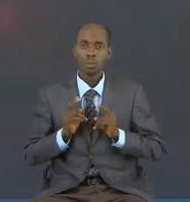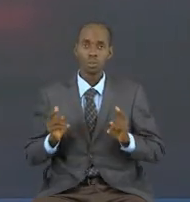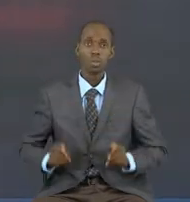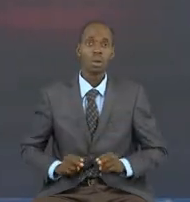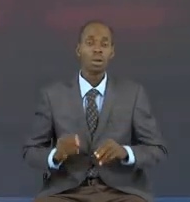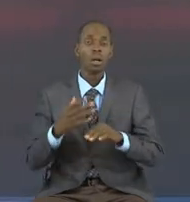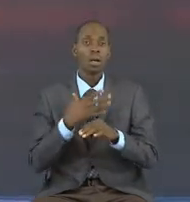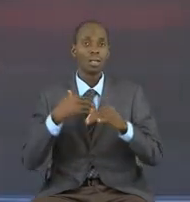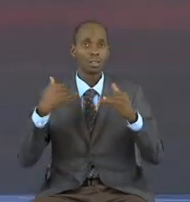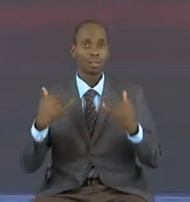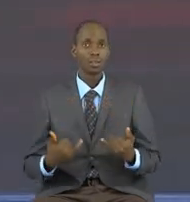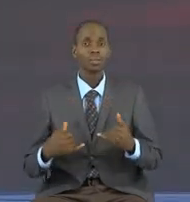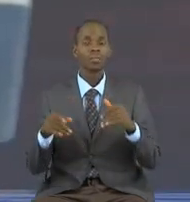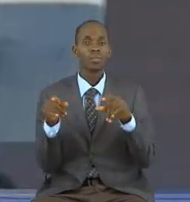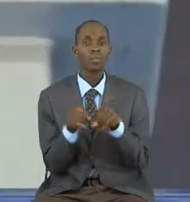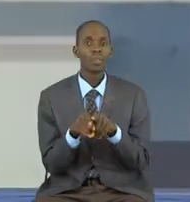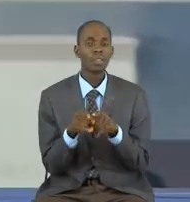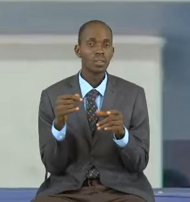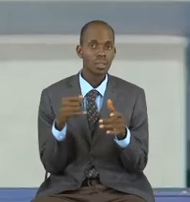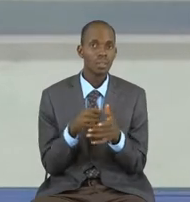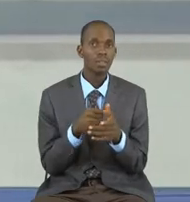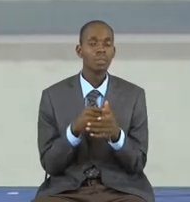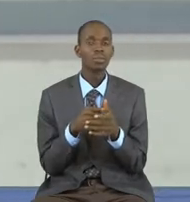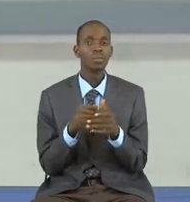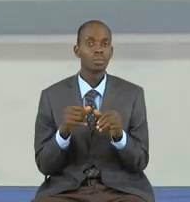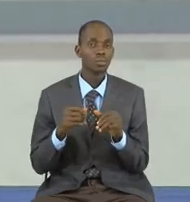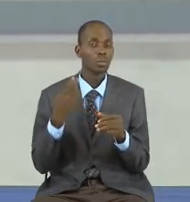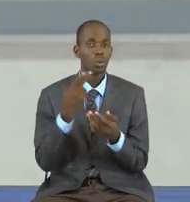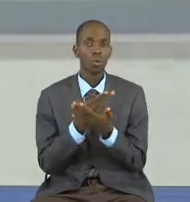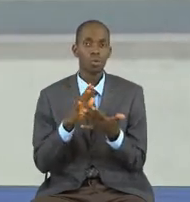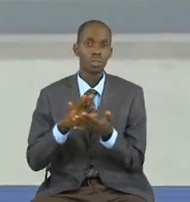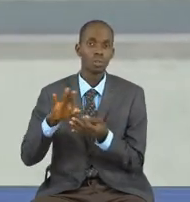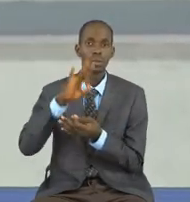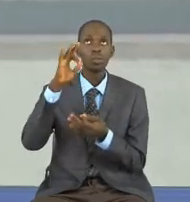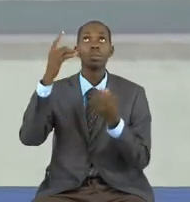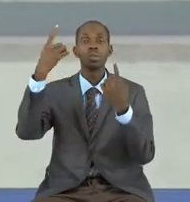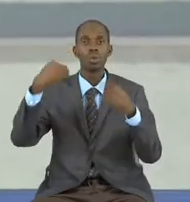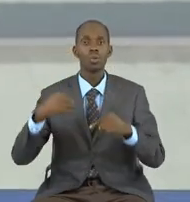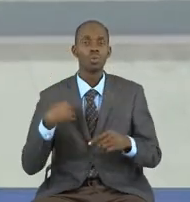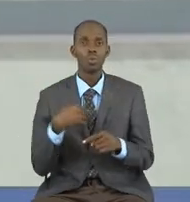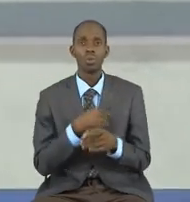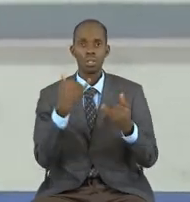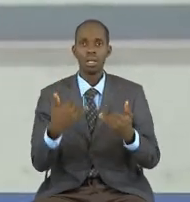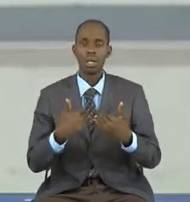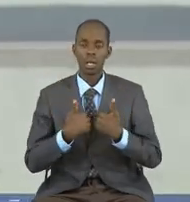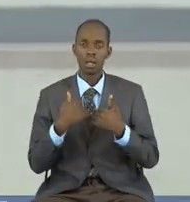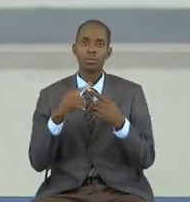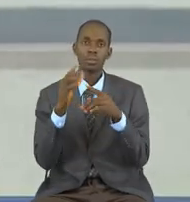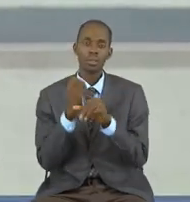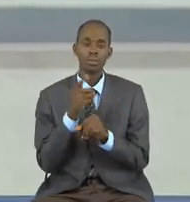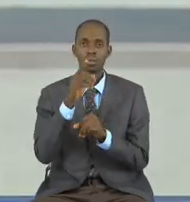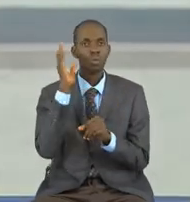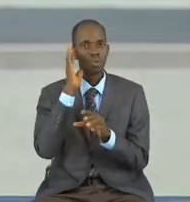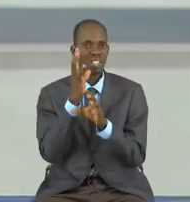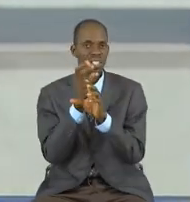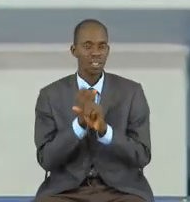now, as he sheds forth the Holy Ghost, we now have to receive. And ye shall receive power after that